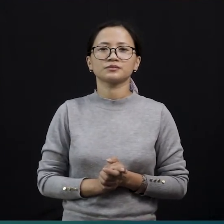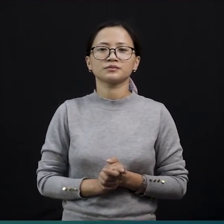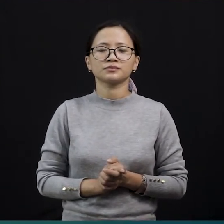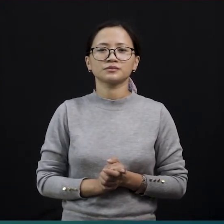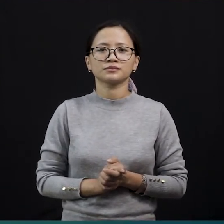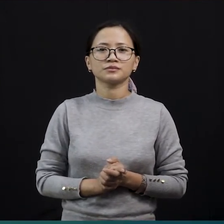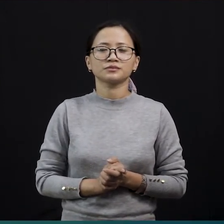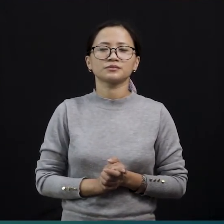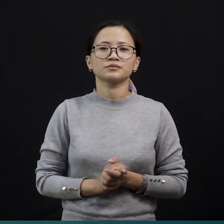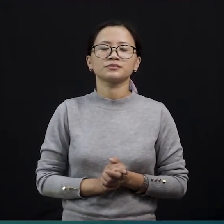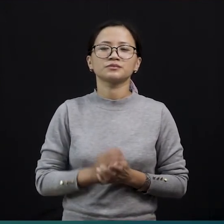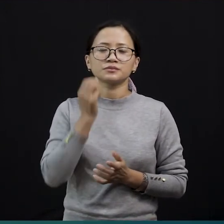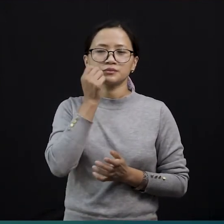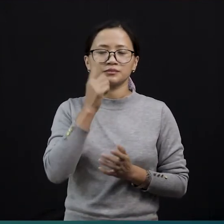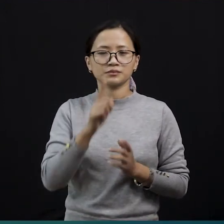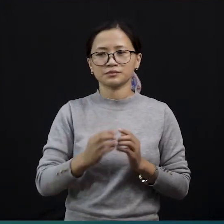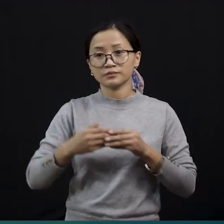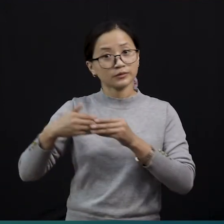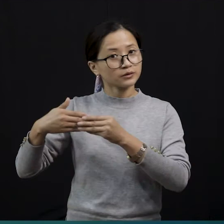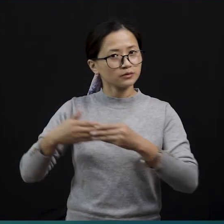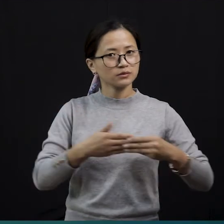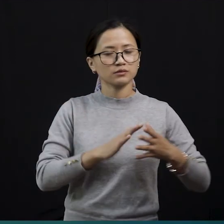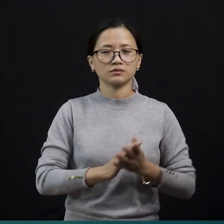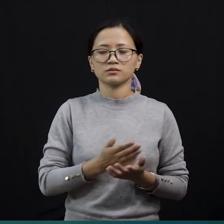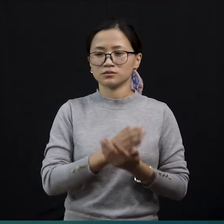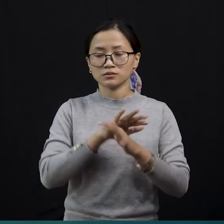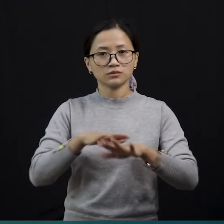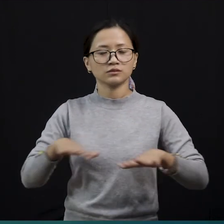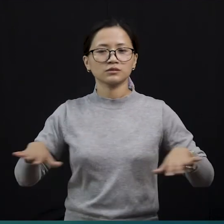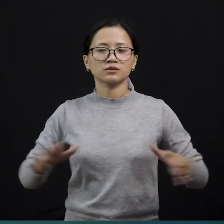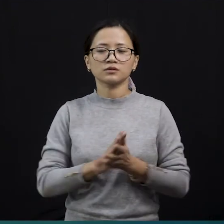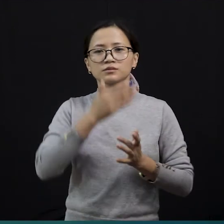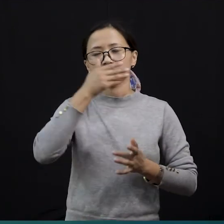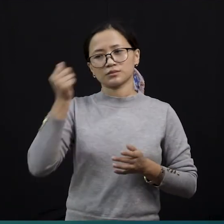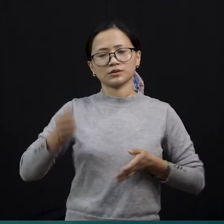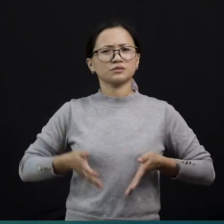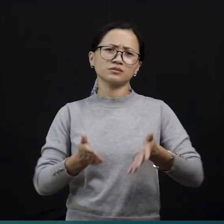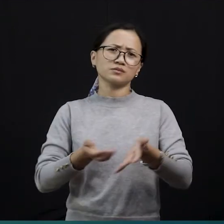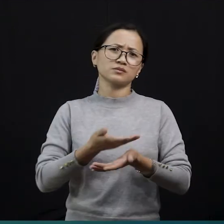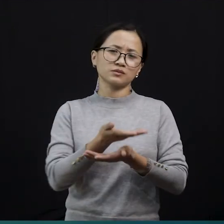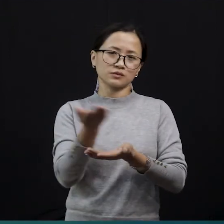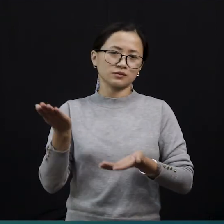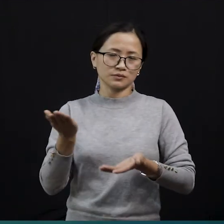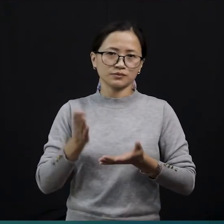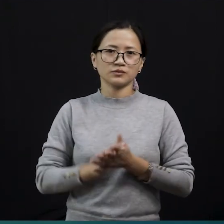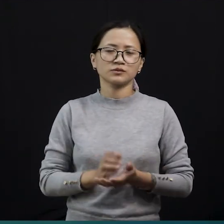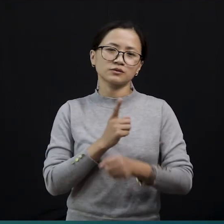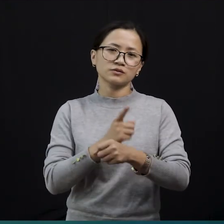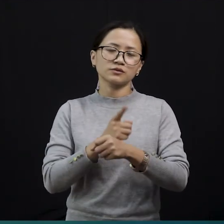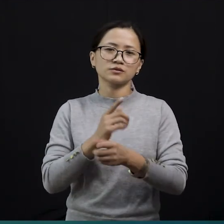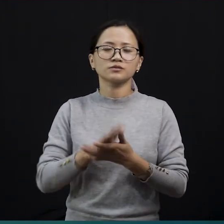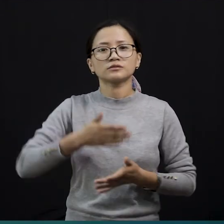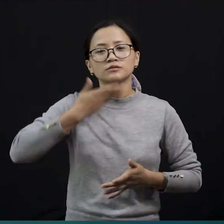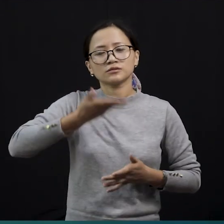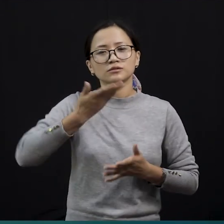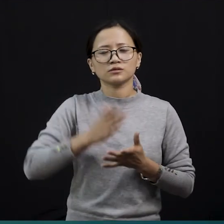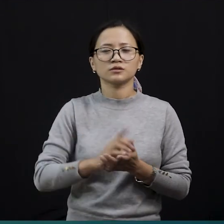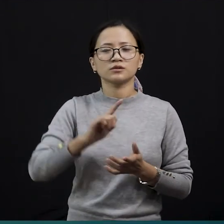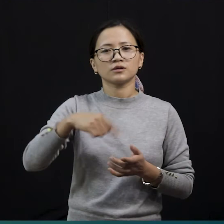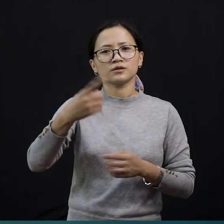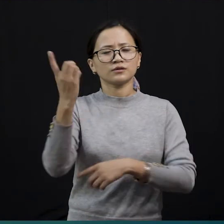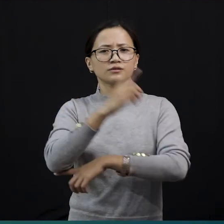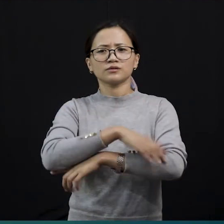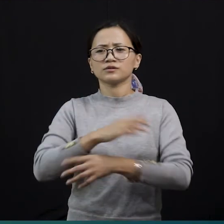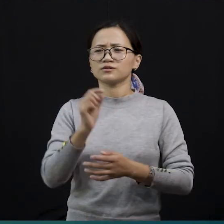please, parents, guide your children in the best way that you can, like whatever teachers they are teaching every